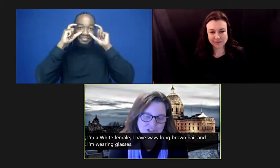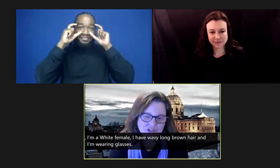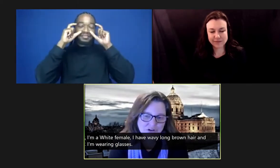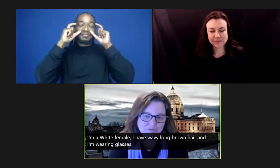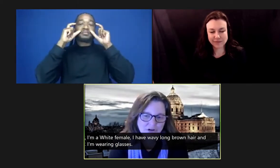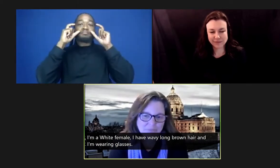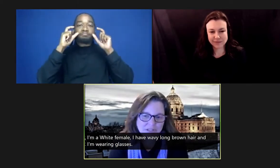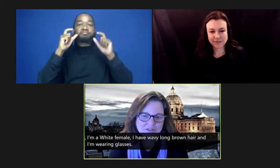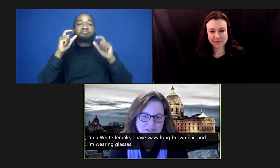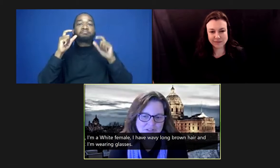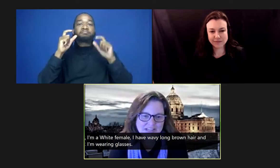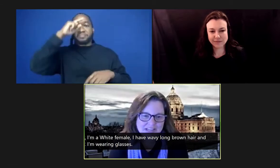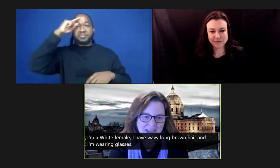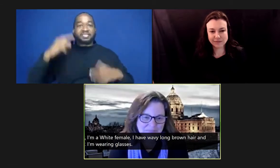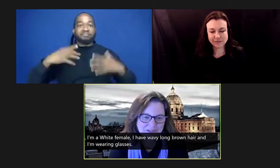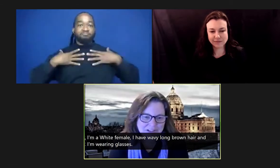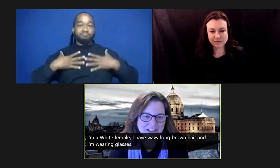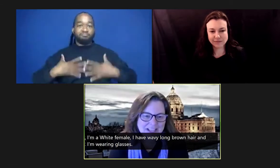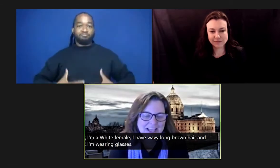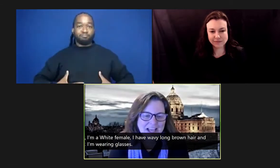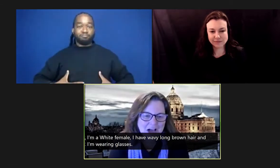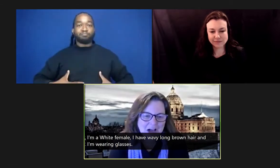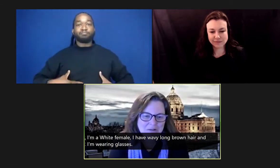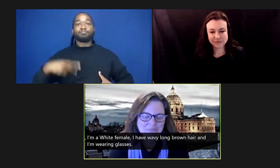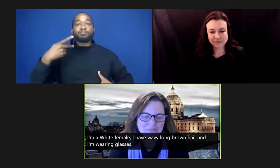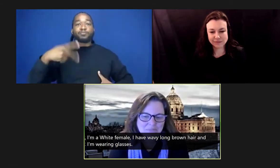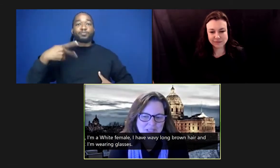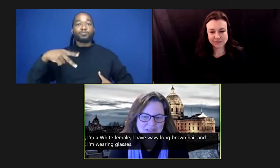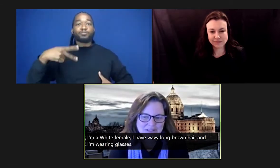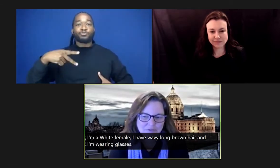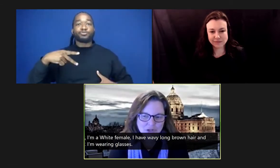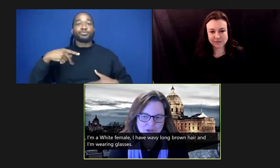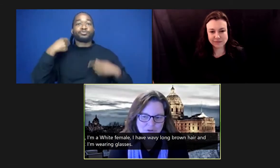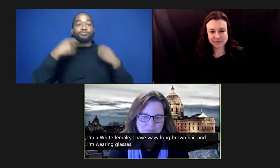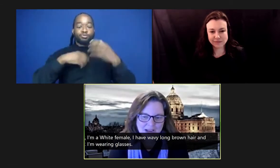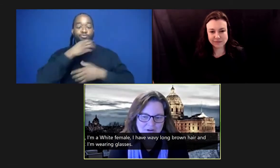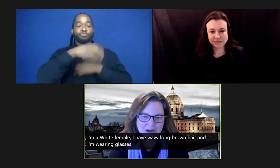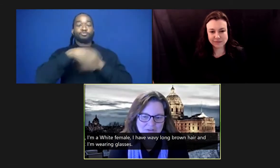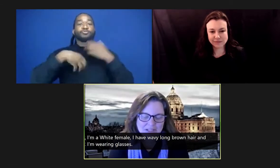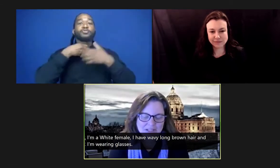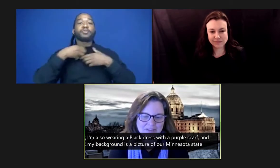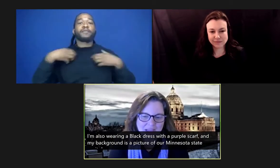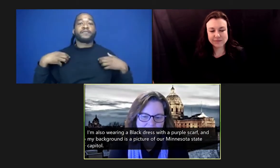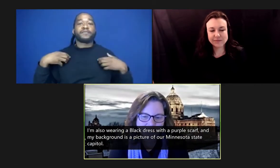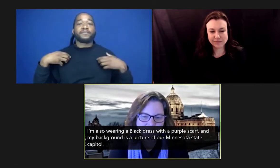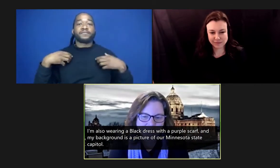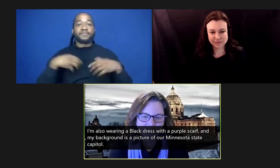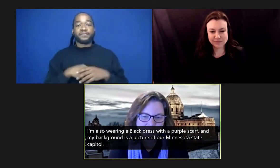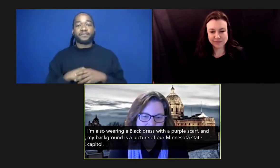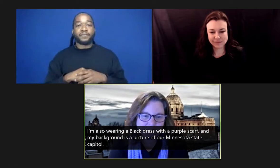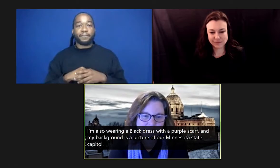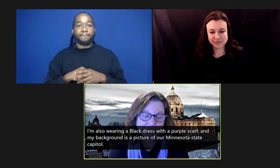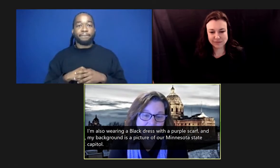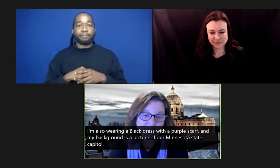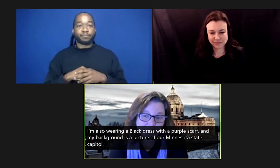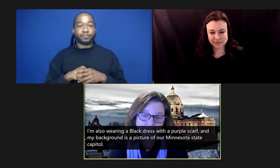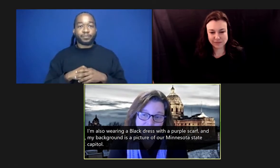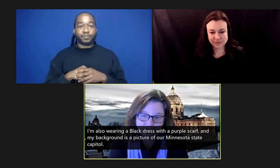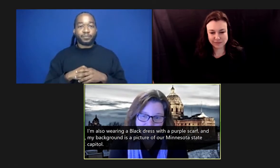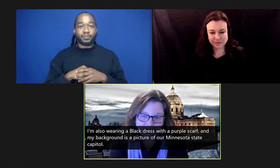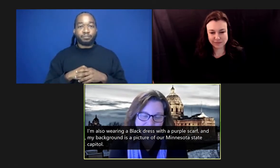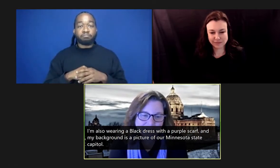is a picture of our Minnesota State Capitol. It's a virtual background that is displaying the